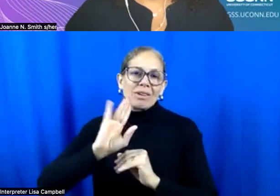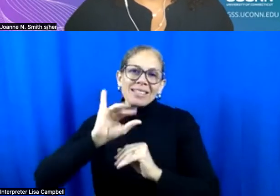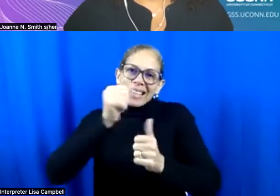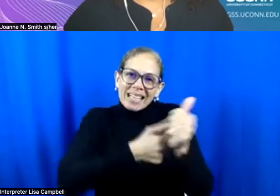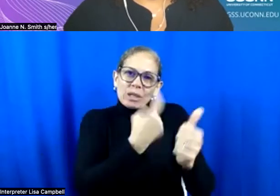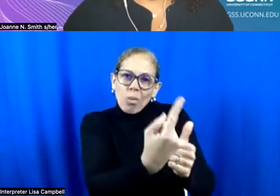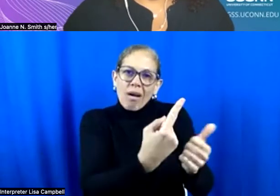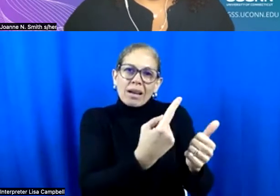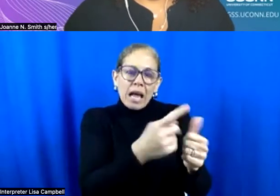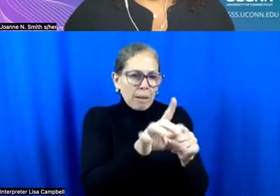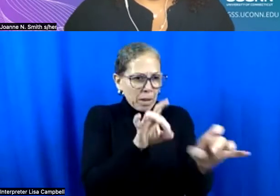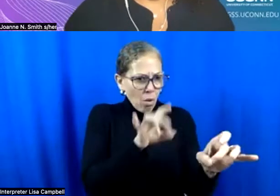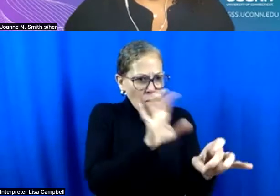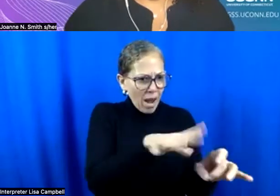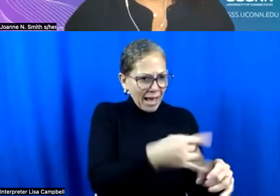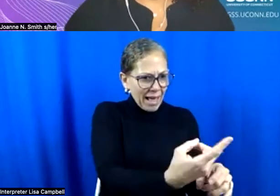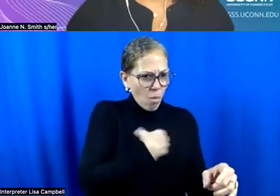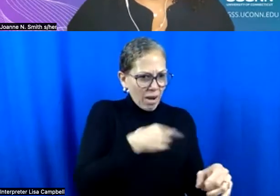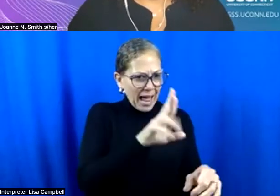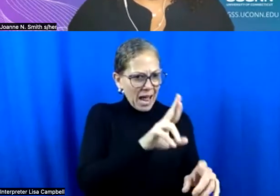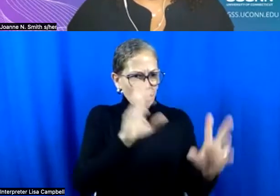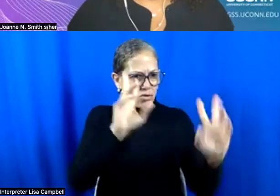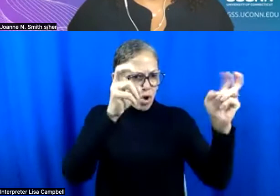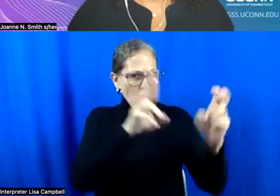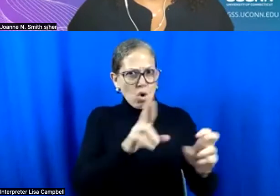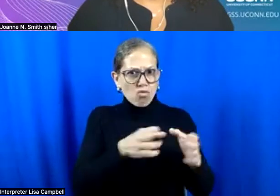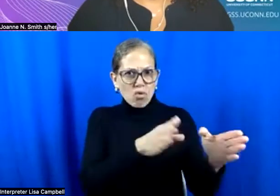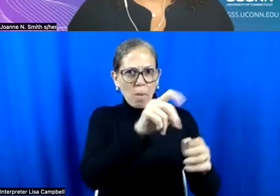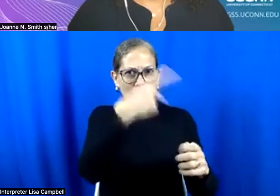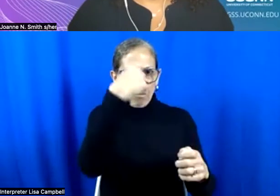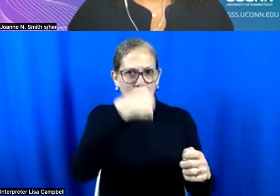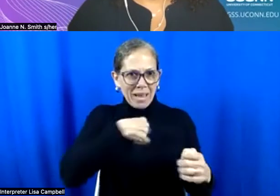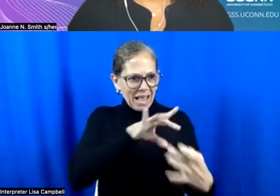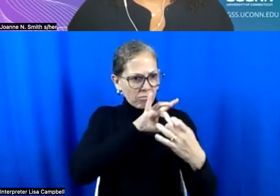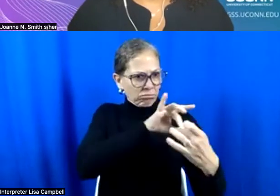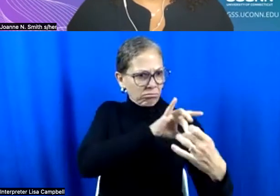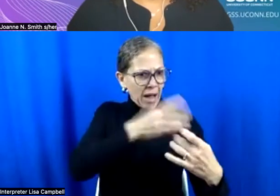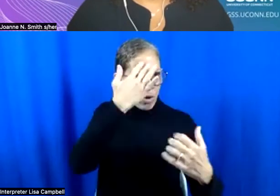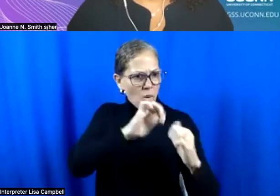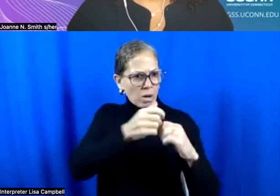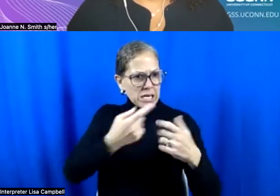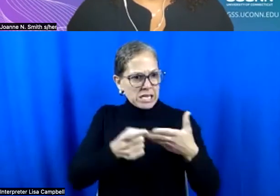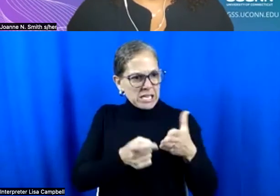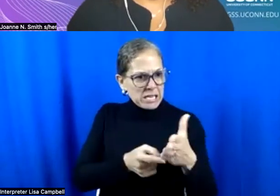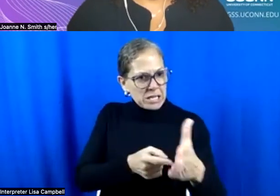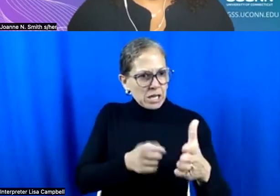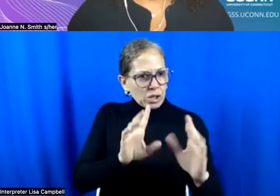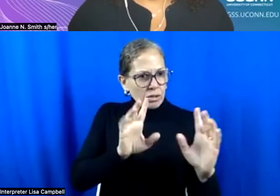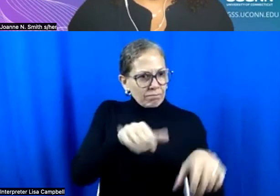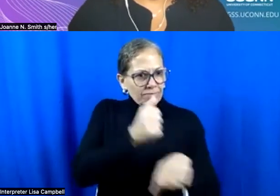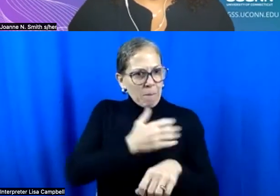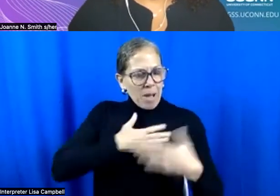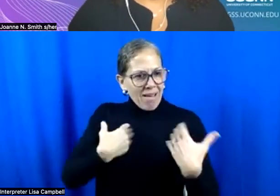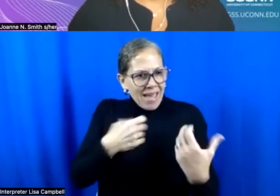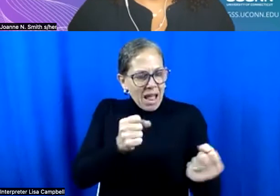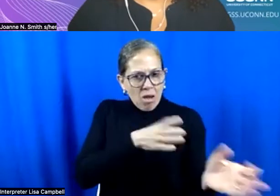can pick and choose and say, oh, I like that. Oh, I want that. Or that doesn't resonate for me, to create your own healing path. And so that for me